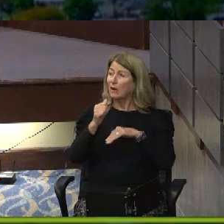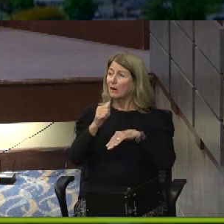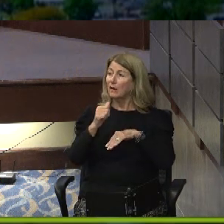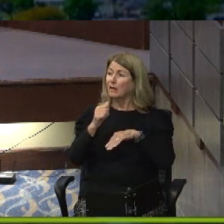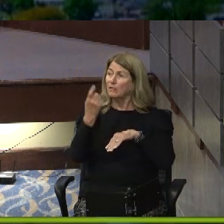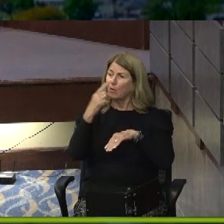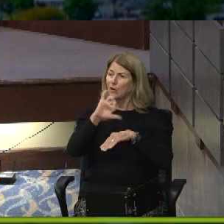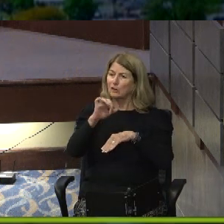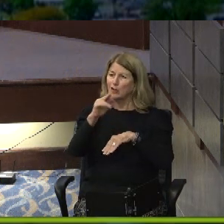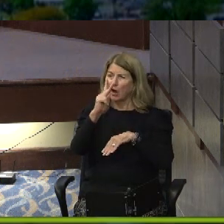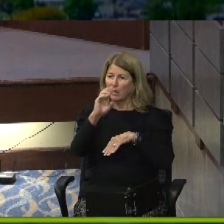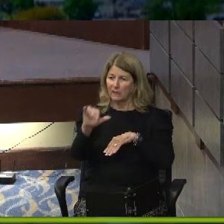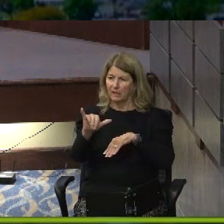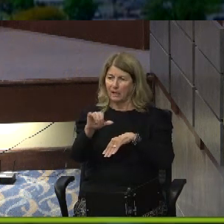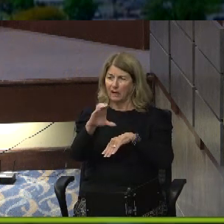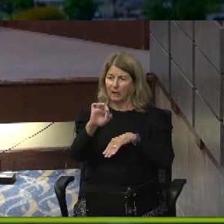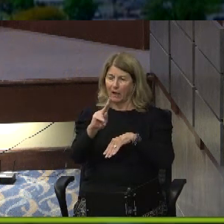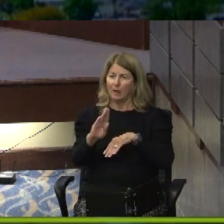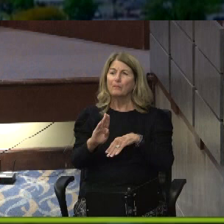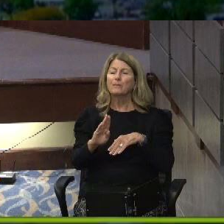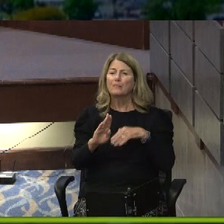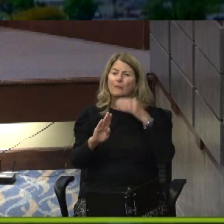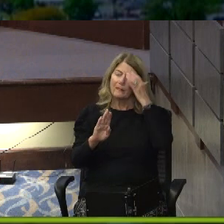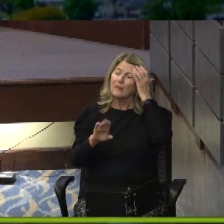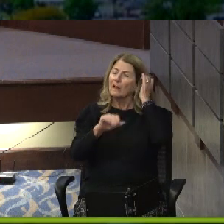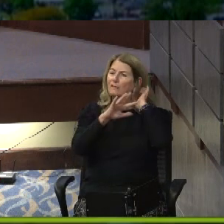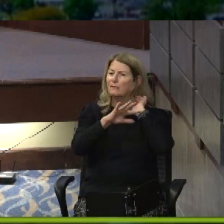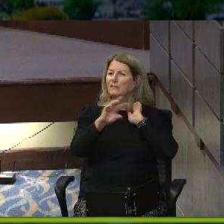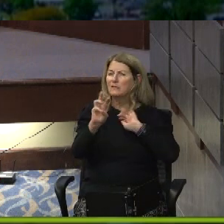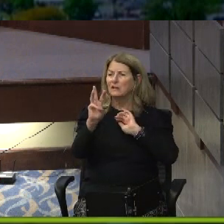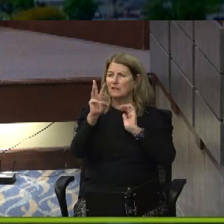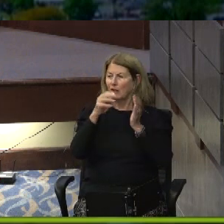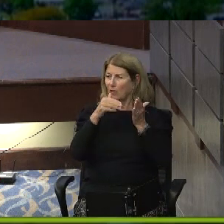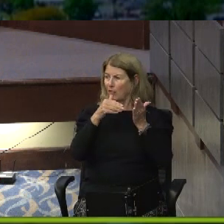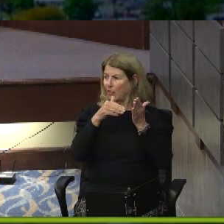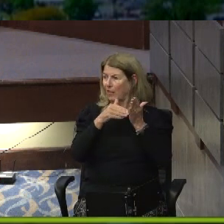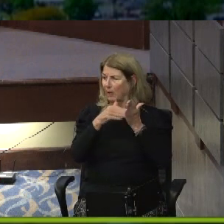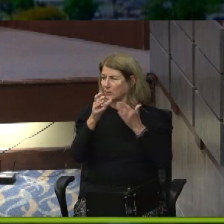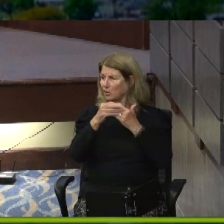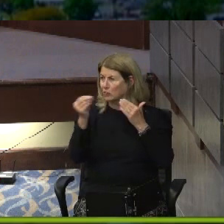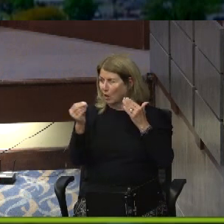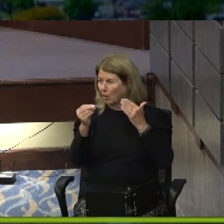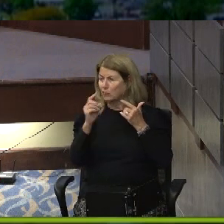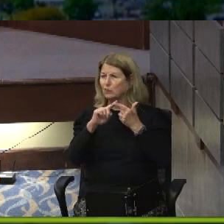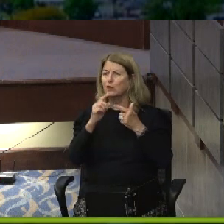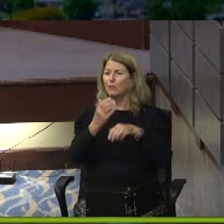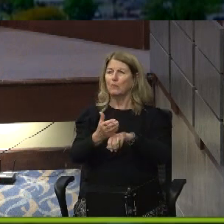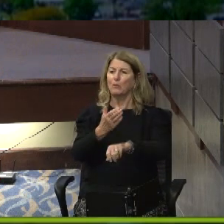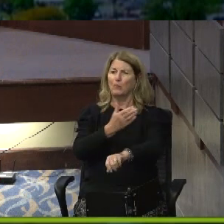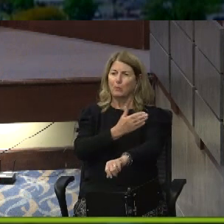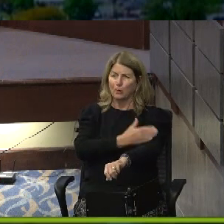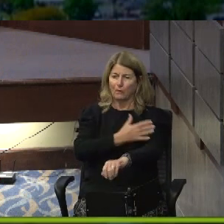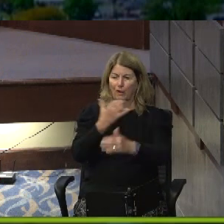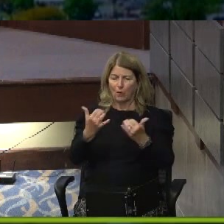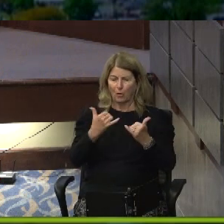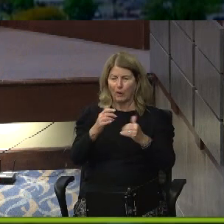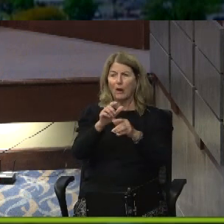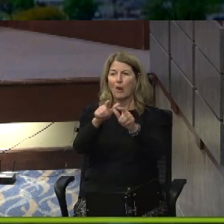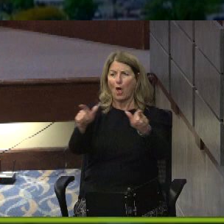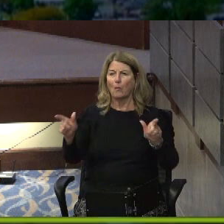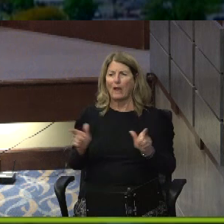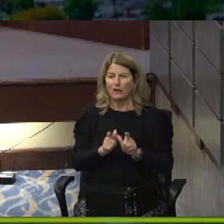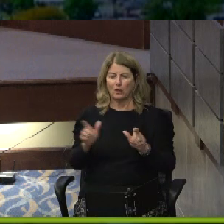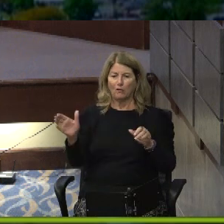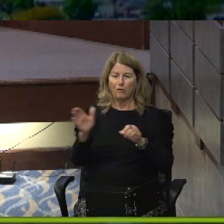approved $56,000 between our ARPA funds and TIF facade grant to improve their current location. And so kind of full circle here